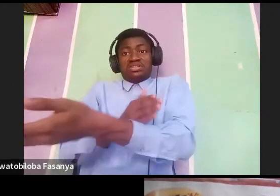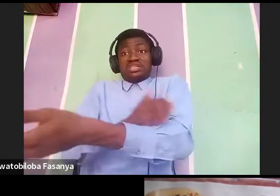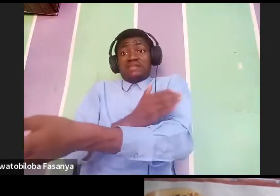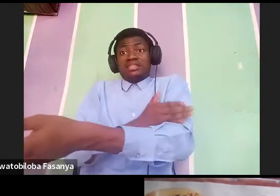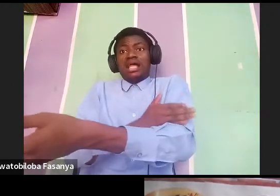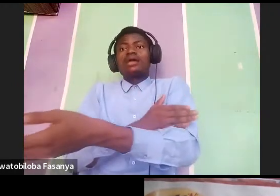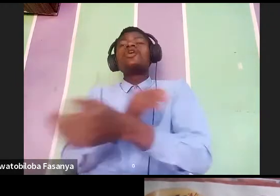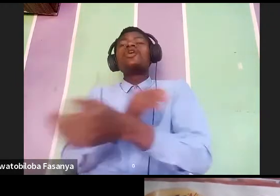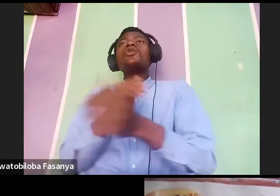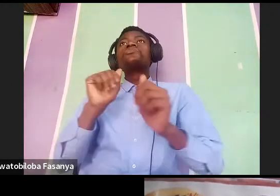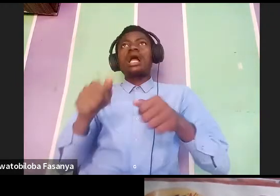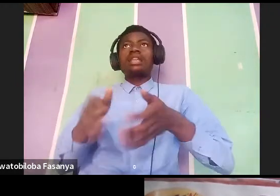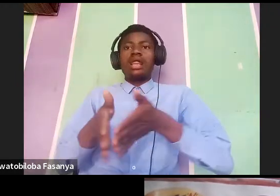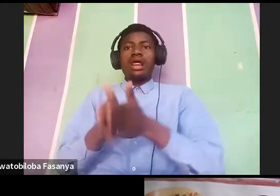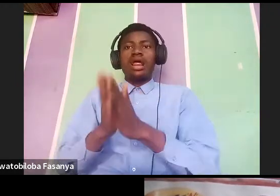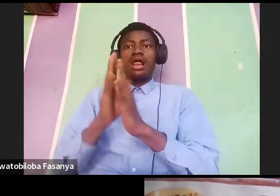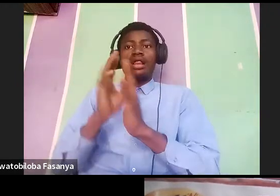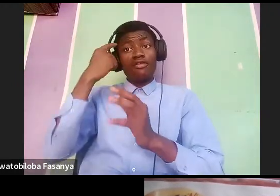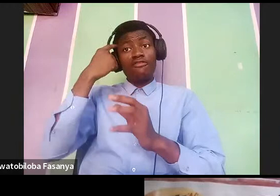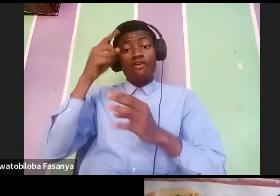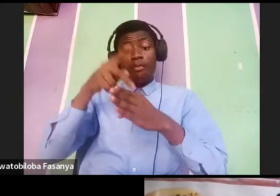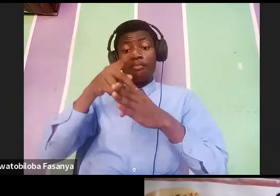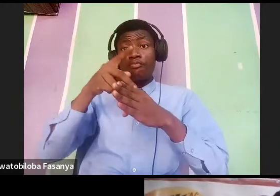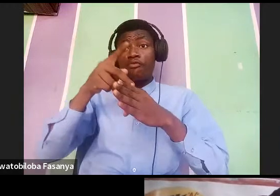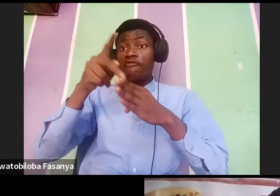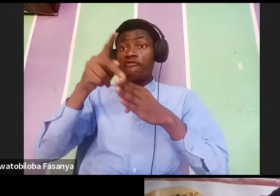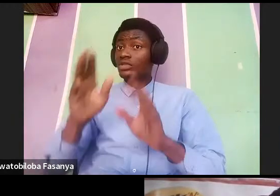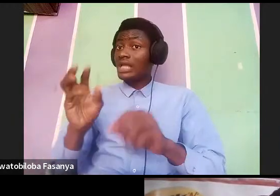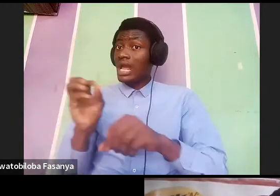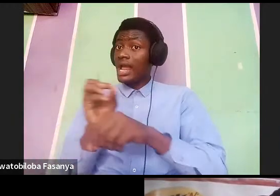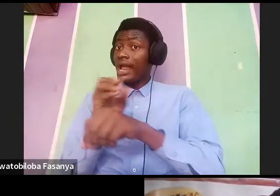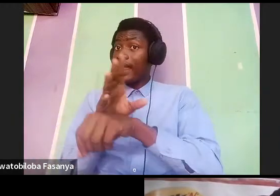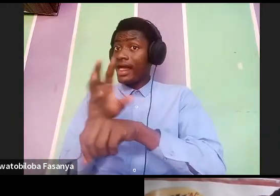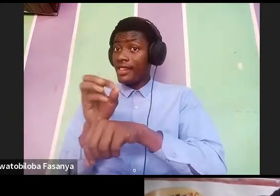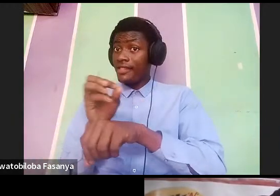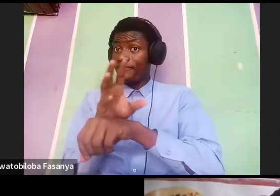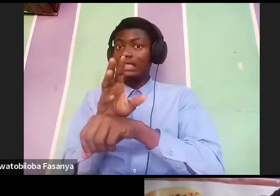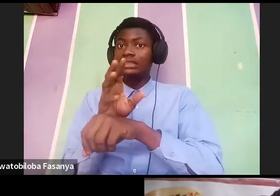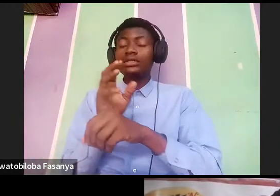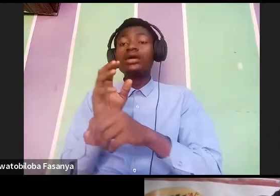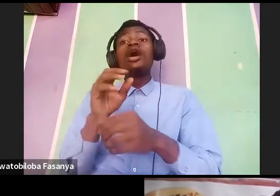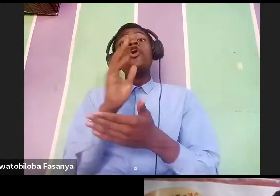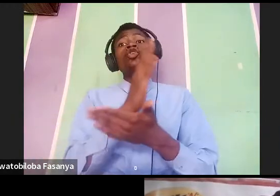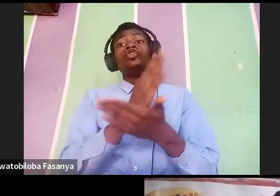advice. Well, in some cases, depending, you might want to do a CPR,